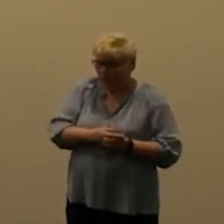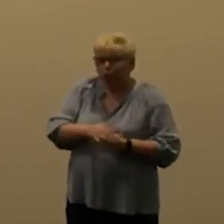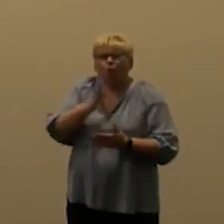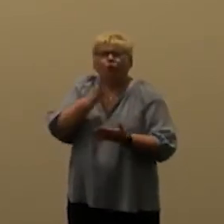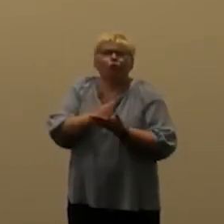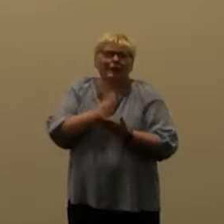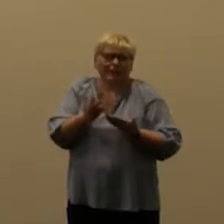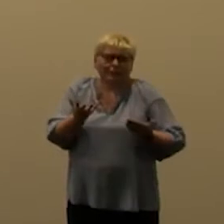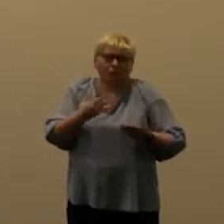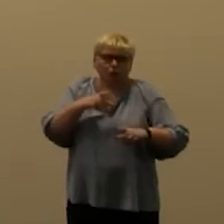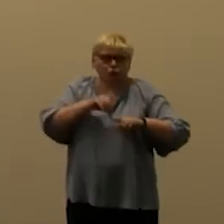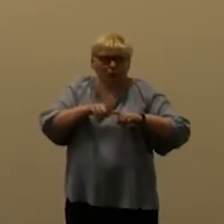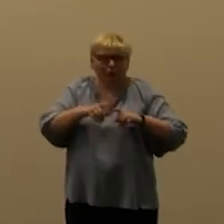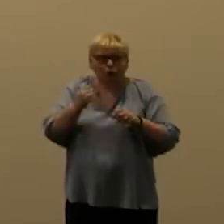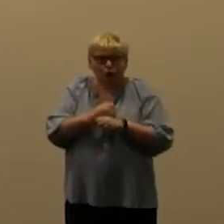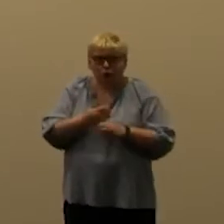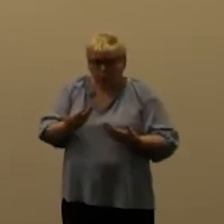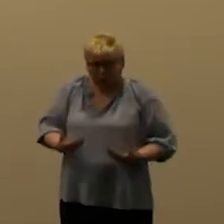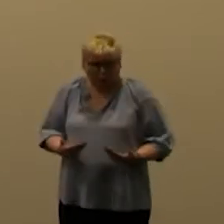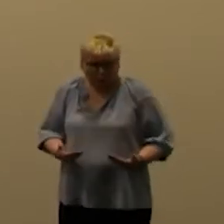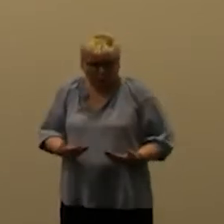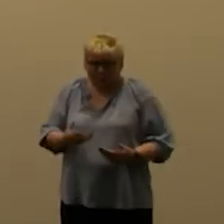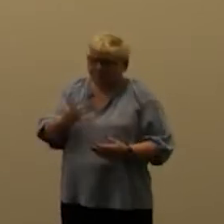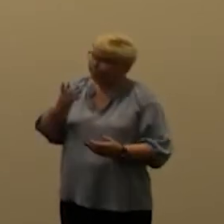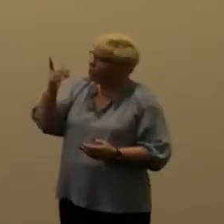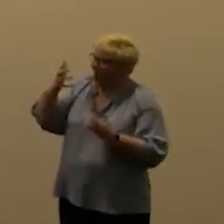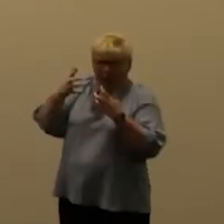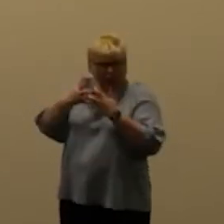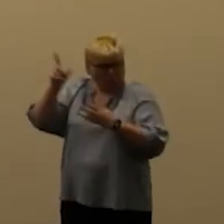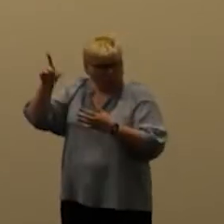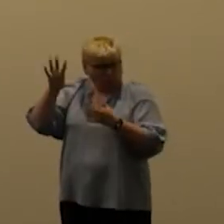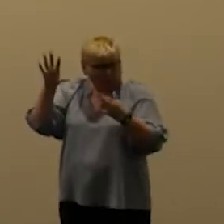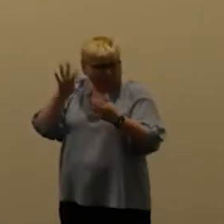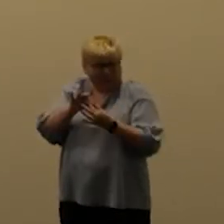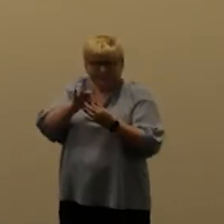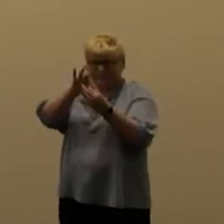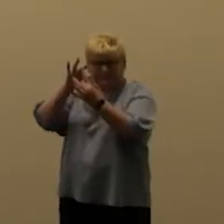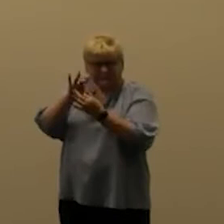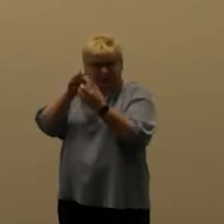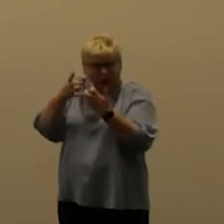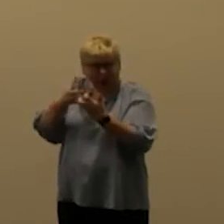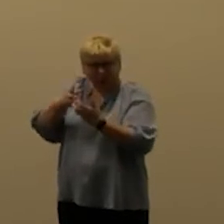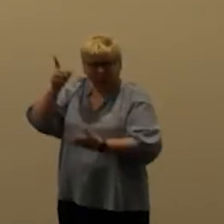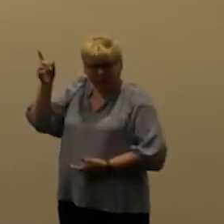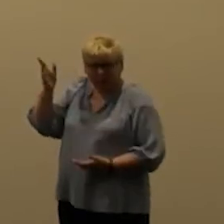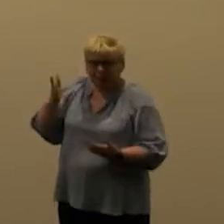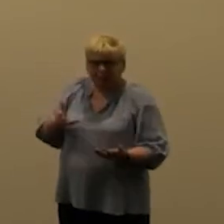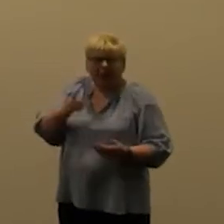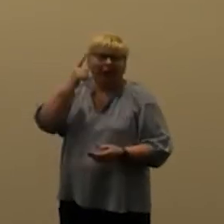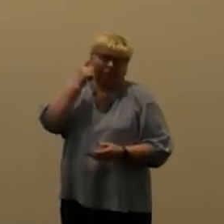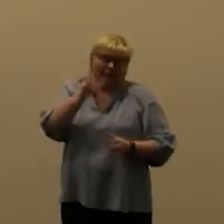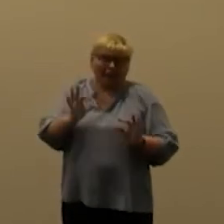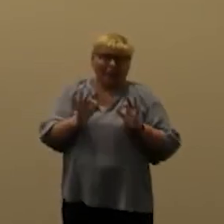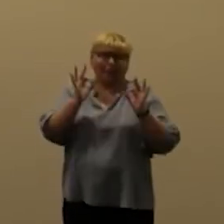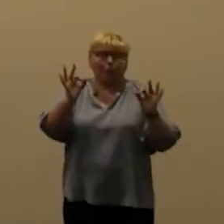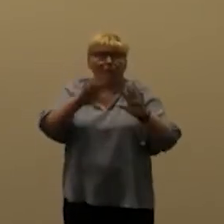really trying to do here, and I'll probably just talk you through what it is and how it's supposed to hang together. But, in a perfect world, this is probably how you tackle it.